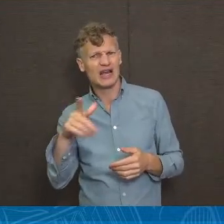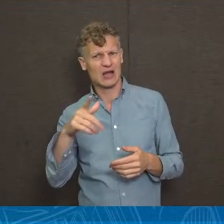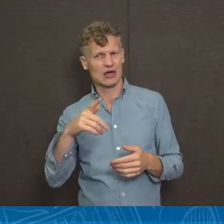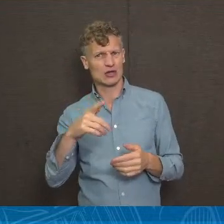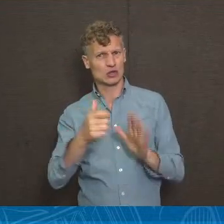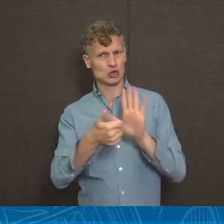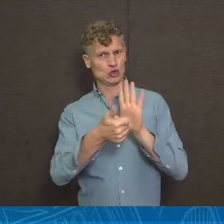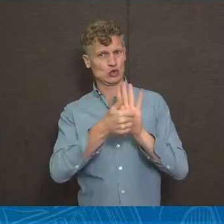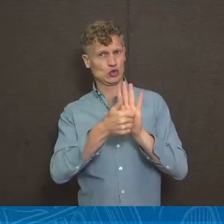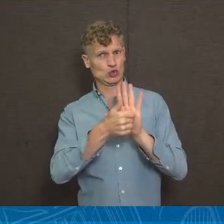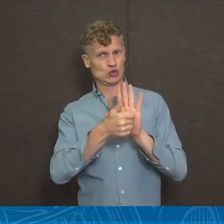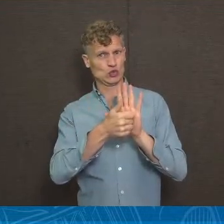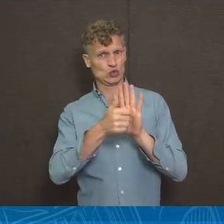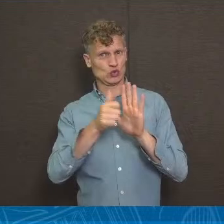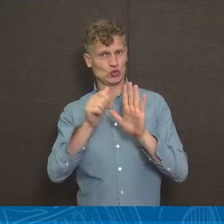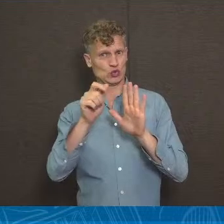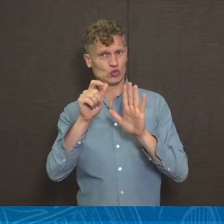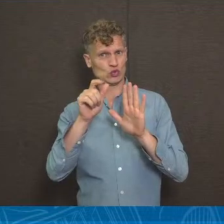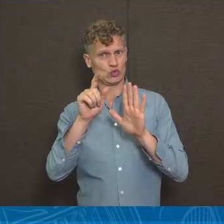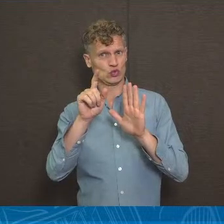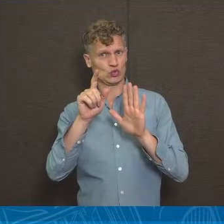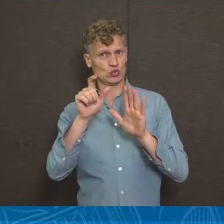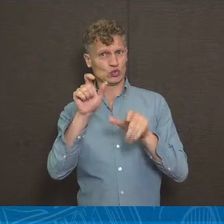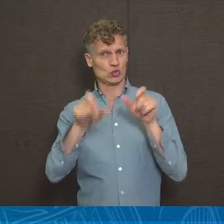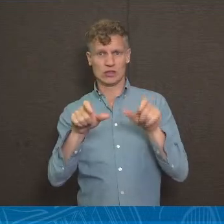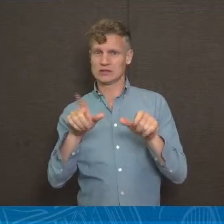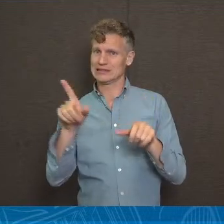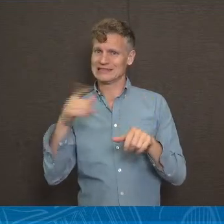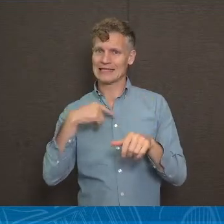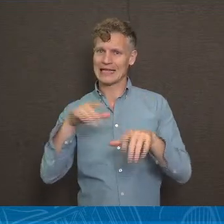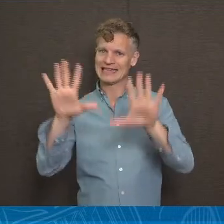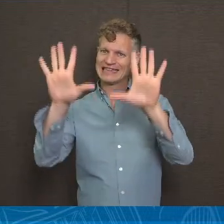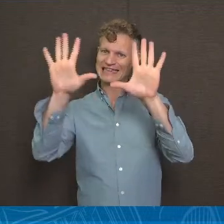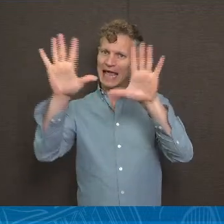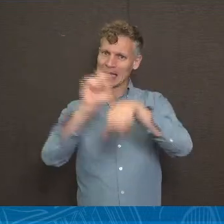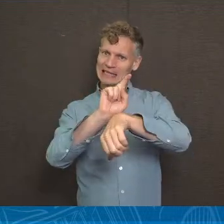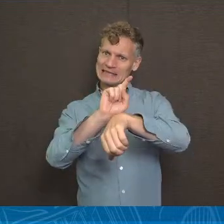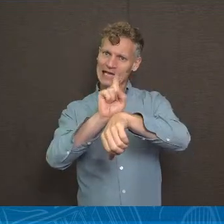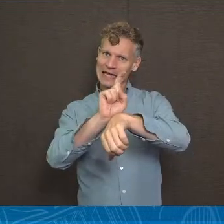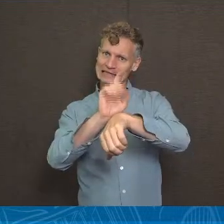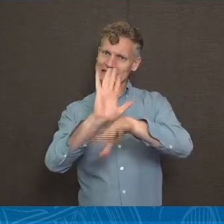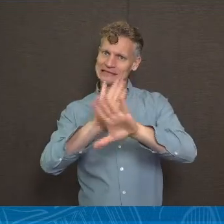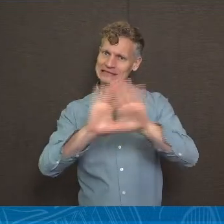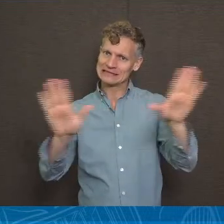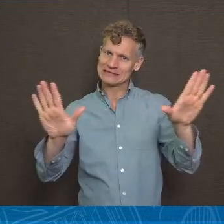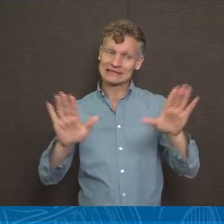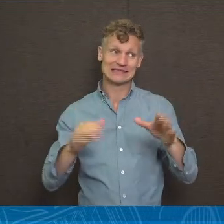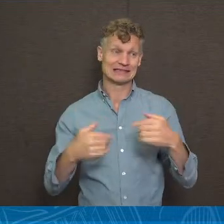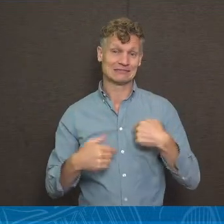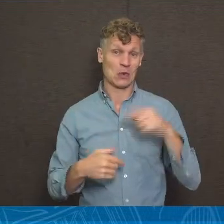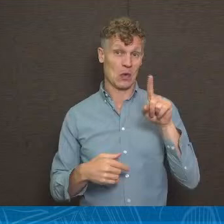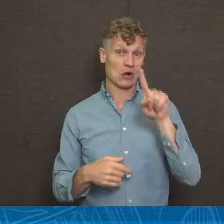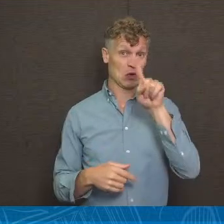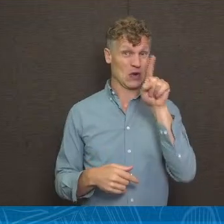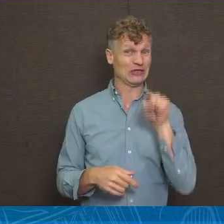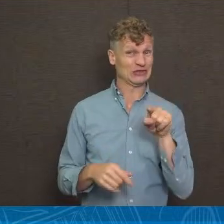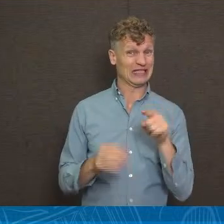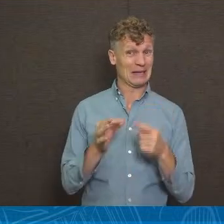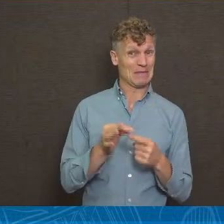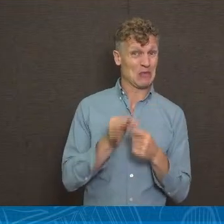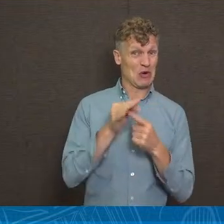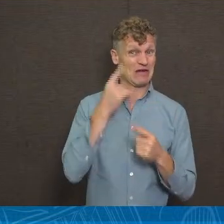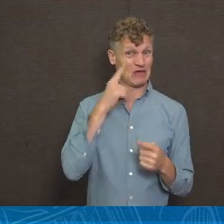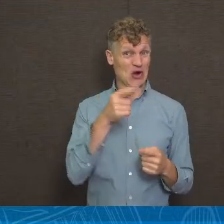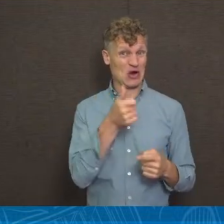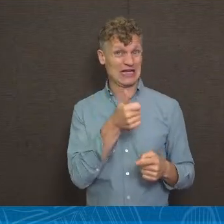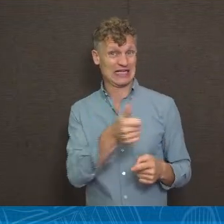have 10 seconds to reflect on it, yes, I think the yes, question is... Yes. But then I want to come, I have one question each, important one, but I have